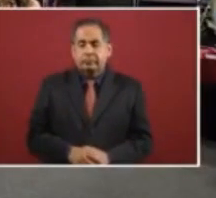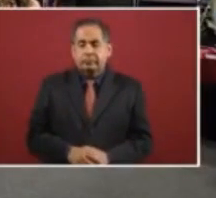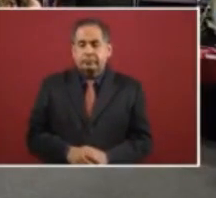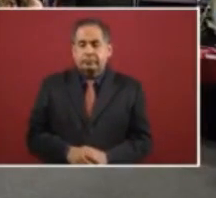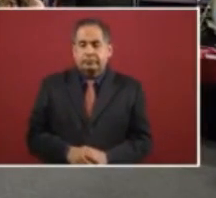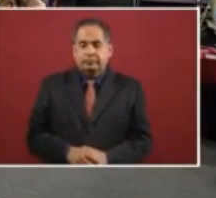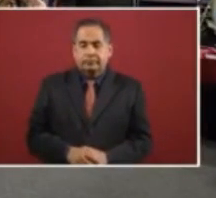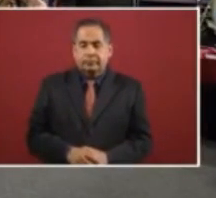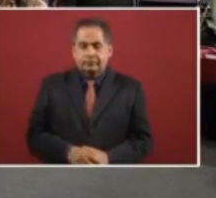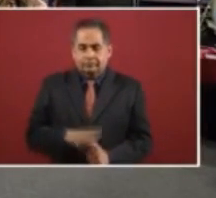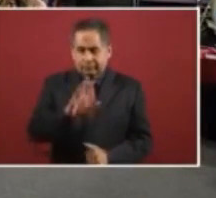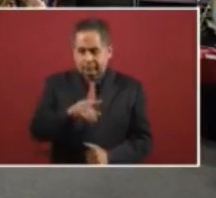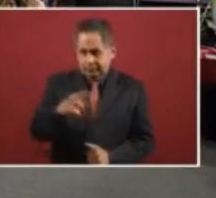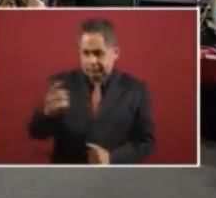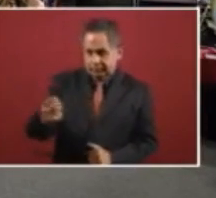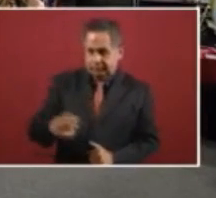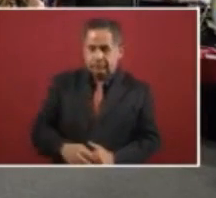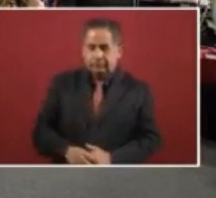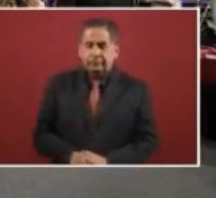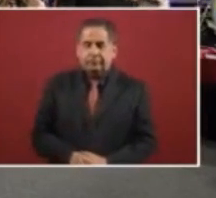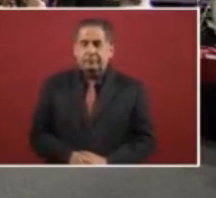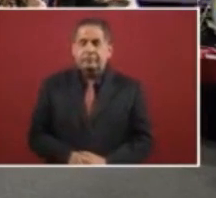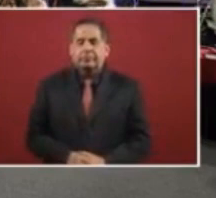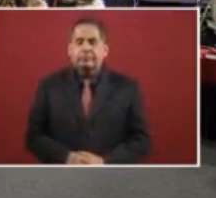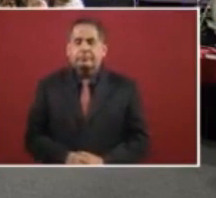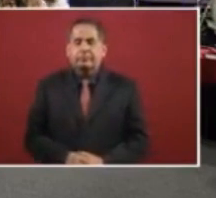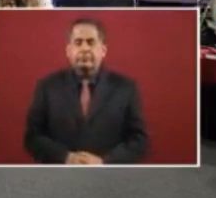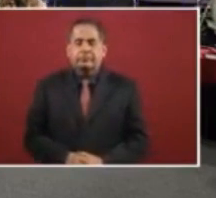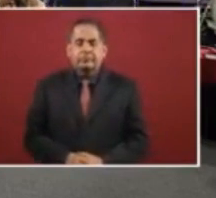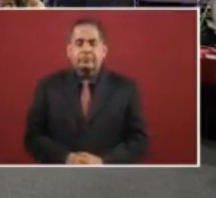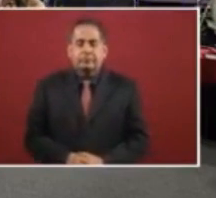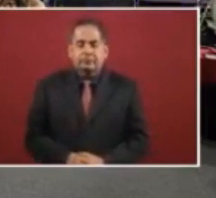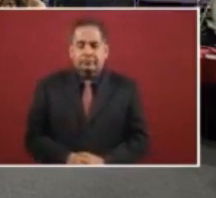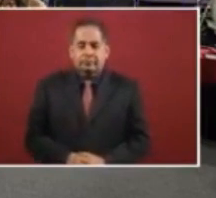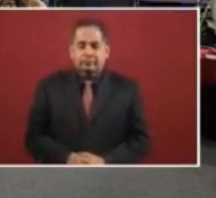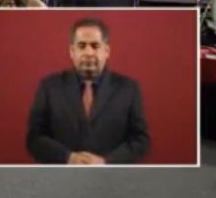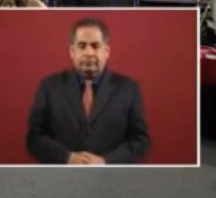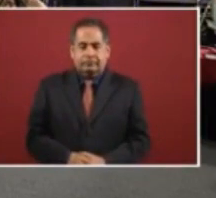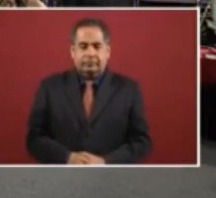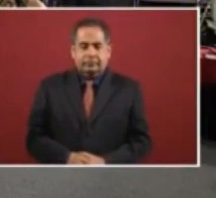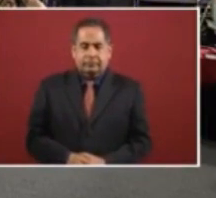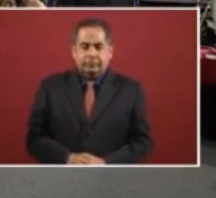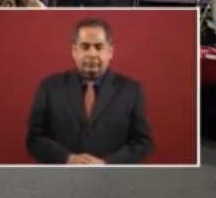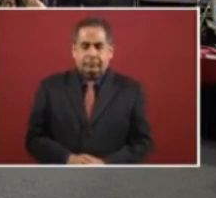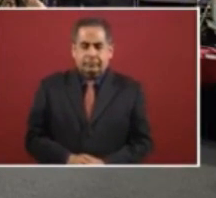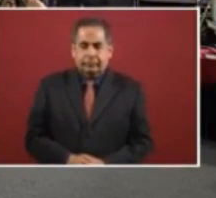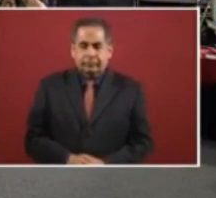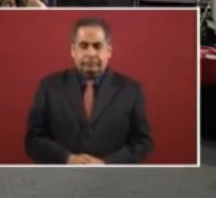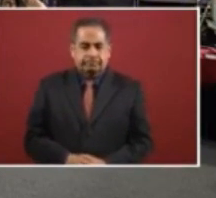a second one. And so we're going to go again.